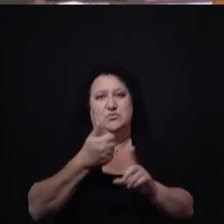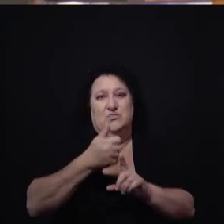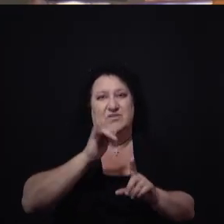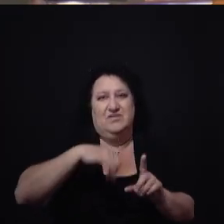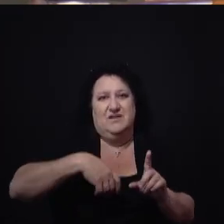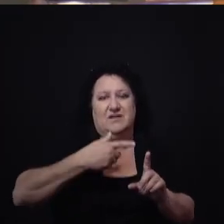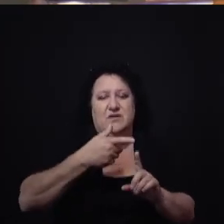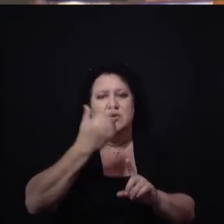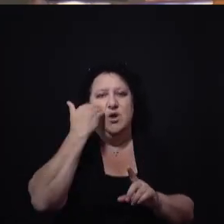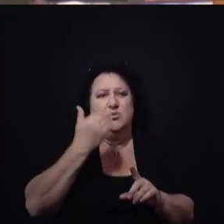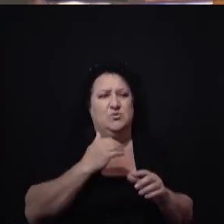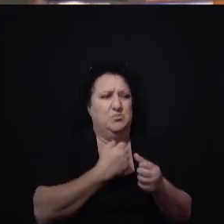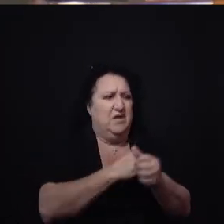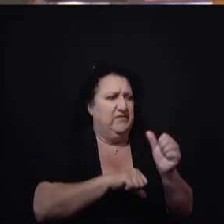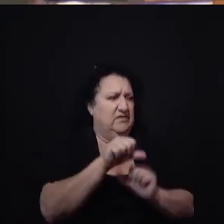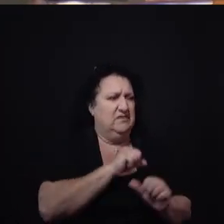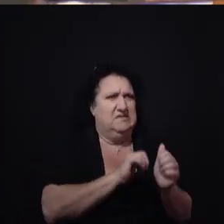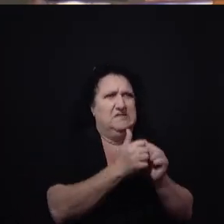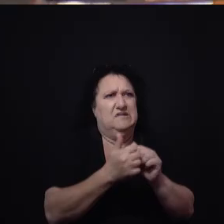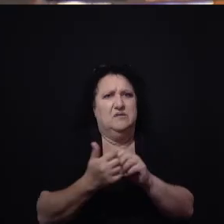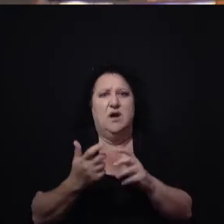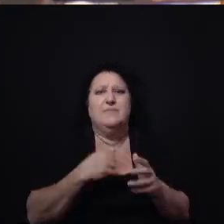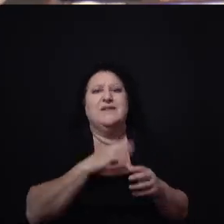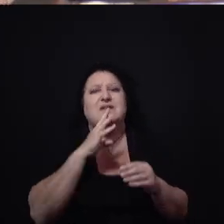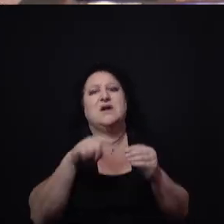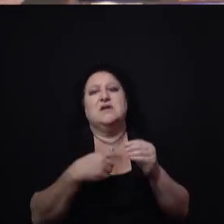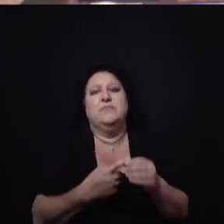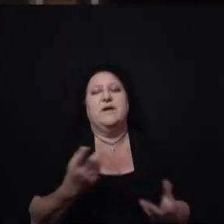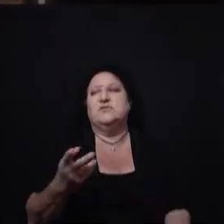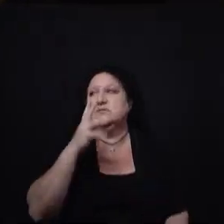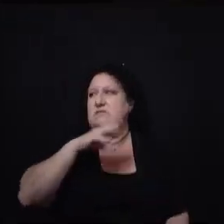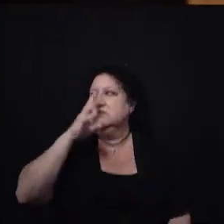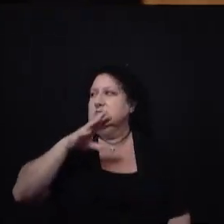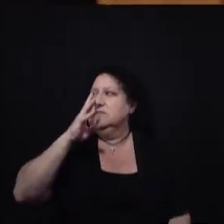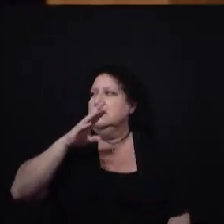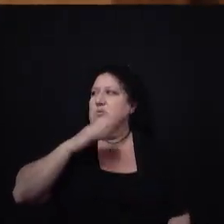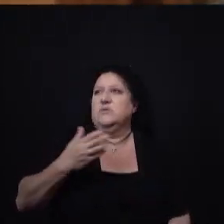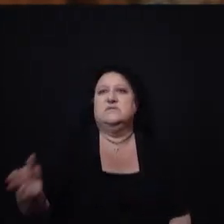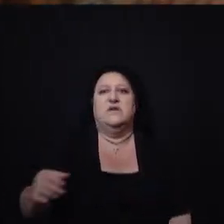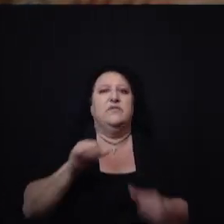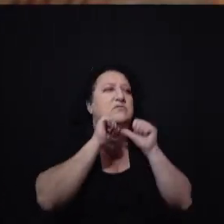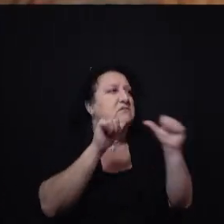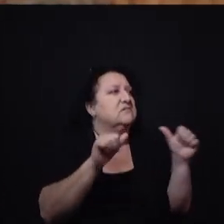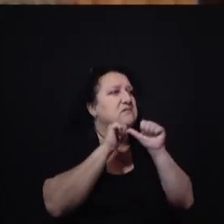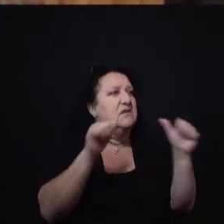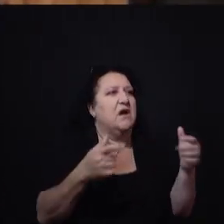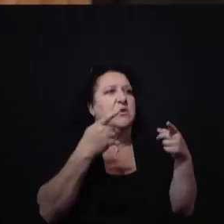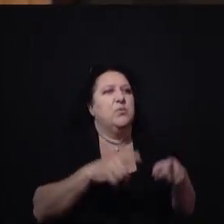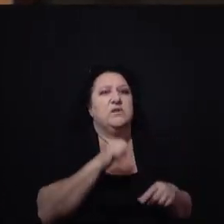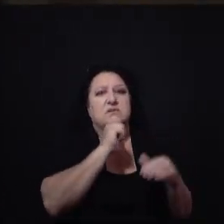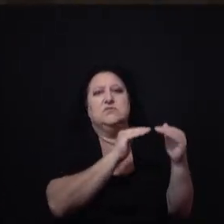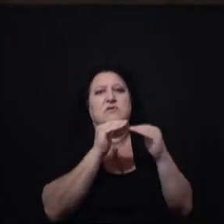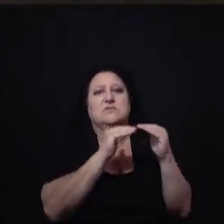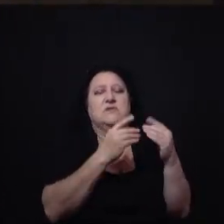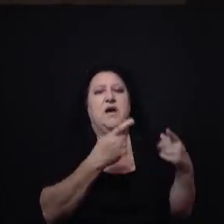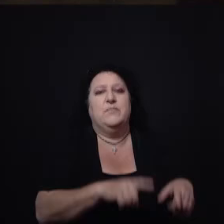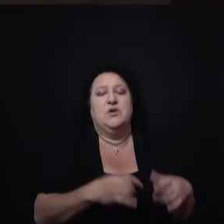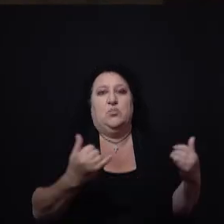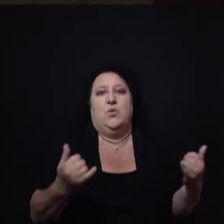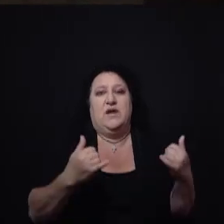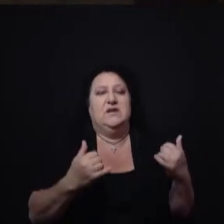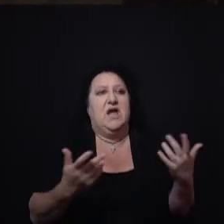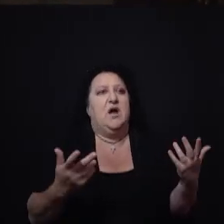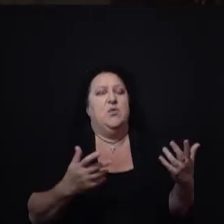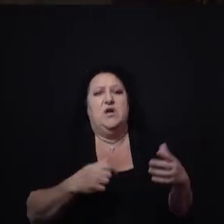another in this way? I'm not talking about sweeping things under the rug. I'm not talking about denying where there is injustice. Right now, there is a reckoning happening